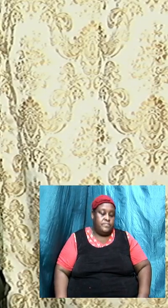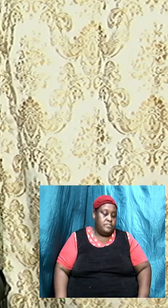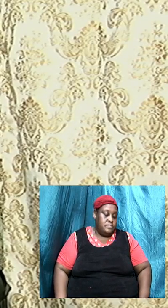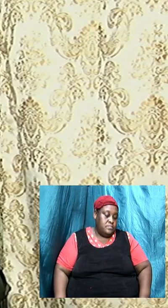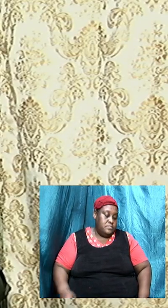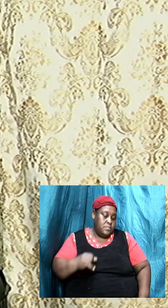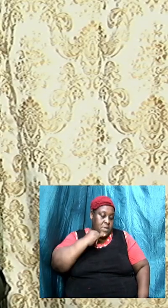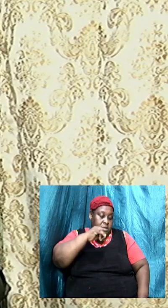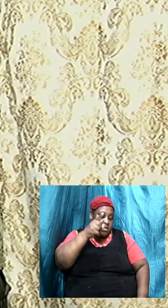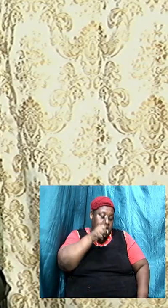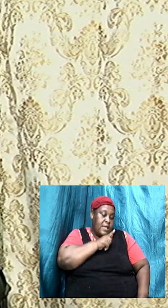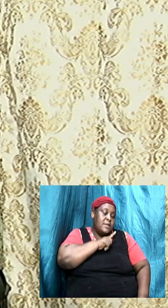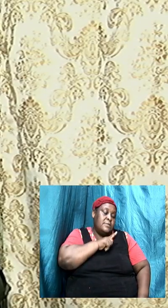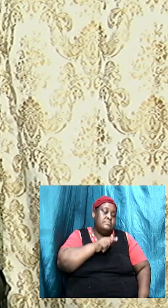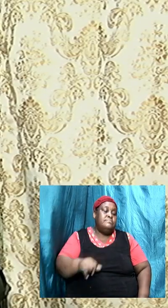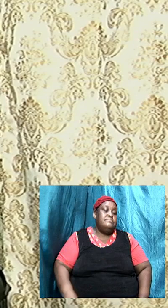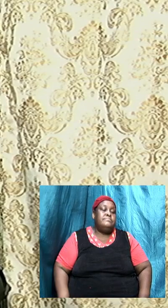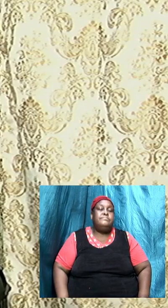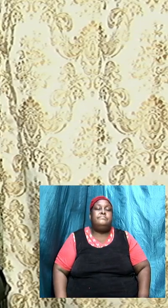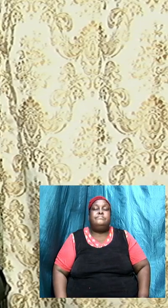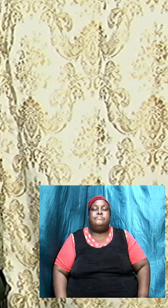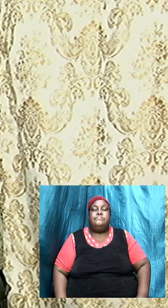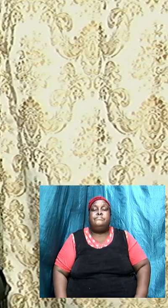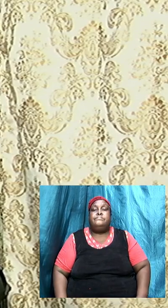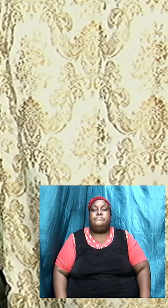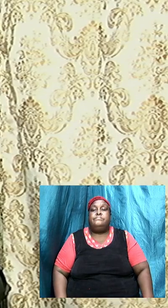is a lie.